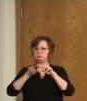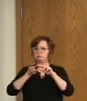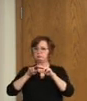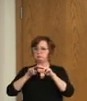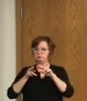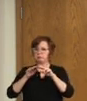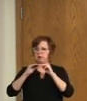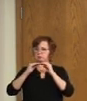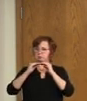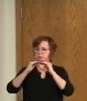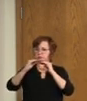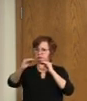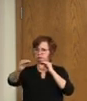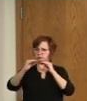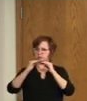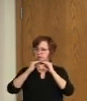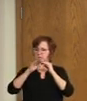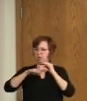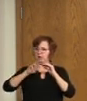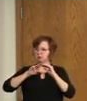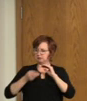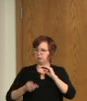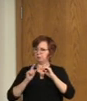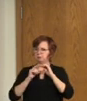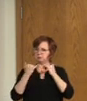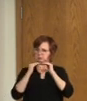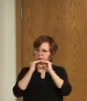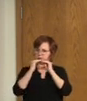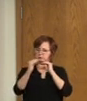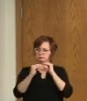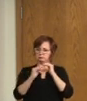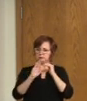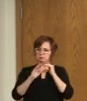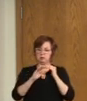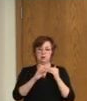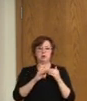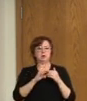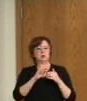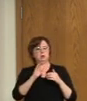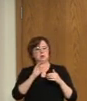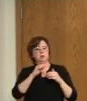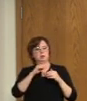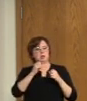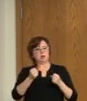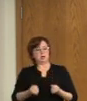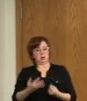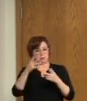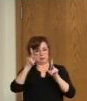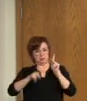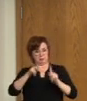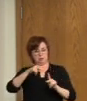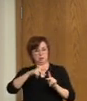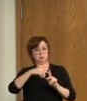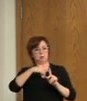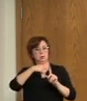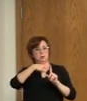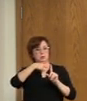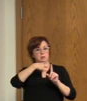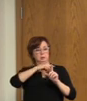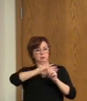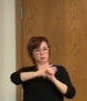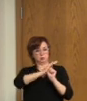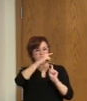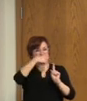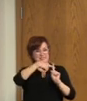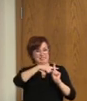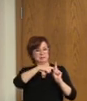movement there. Our daily test positive rate is also coming down at 7.9. So again, there's some positive